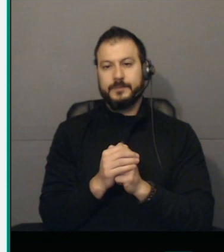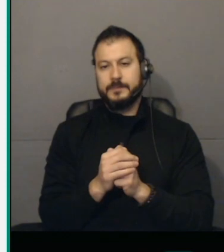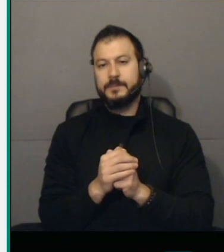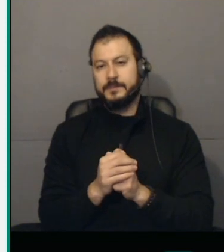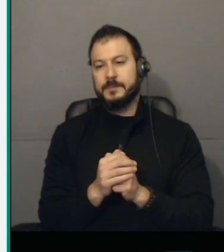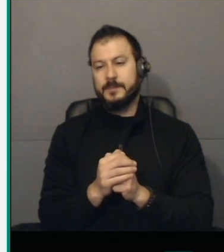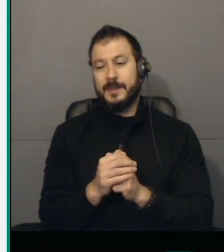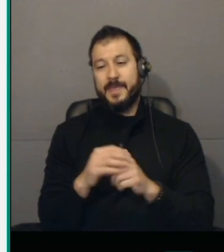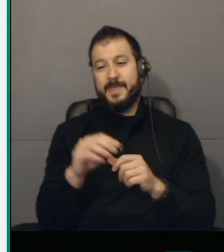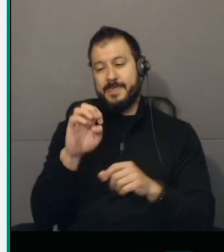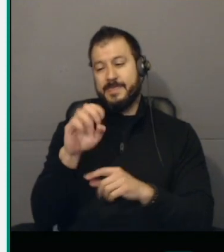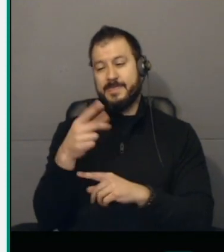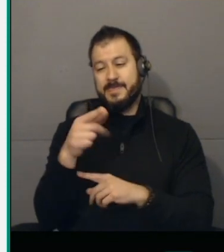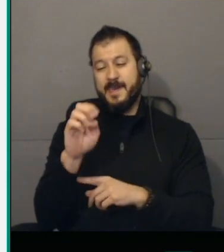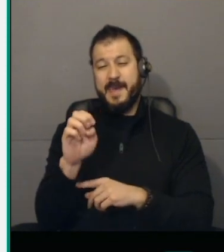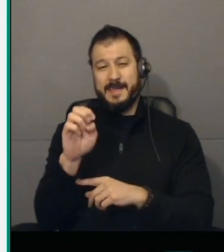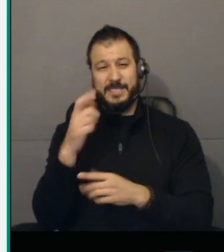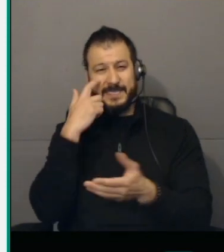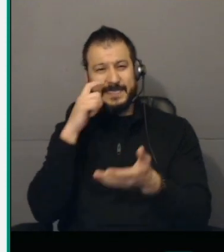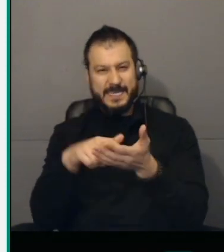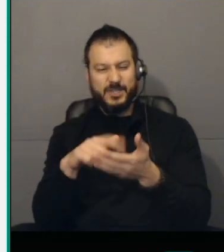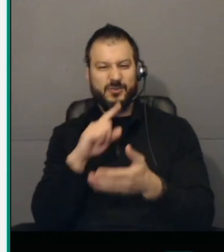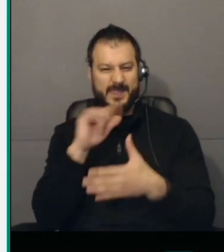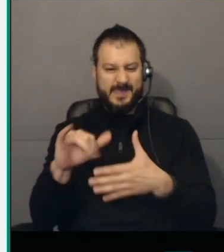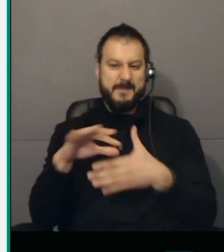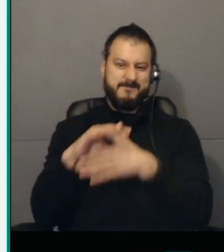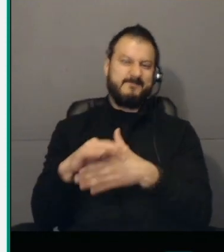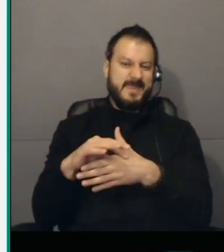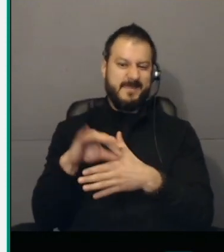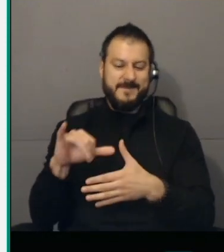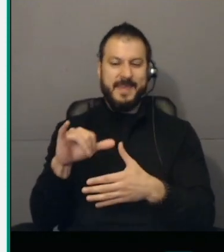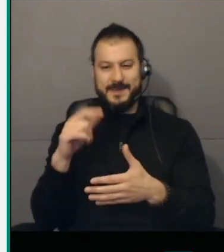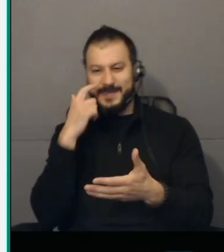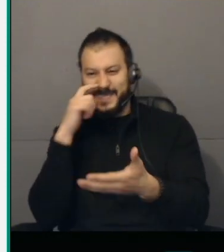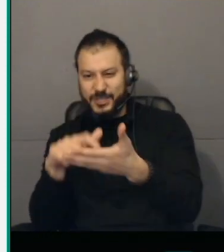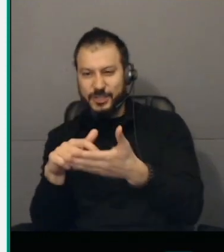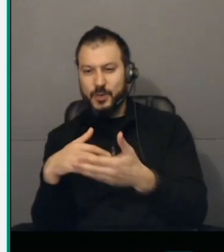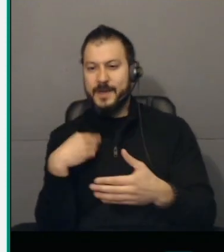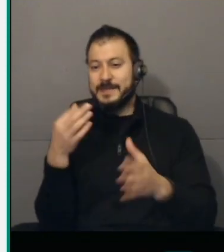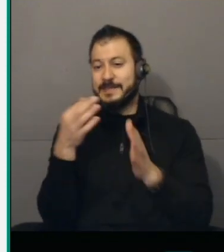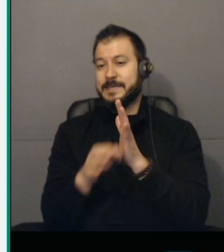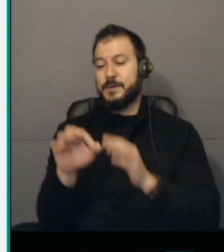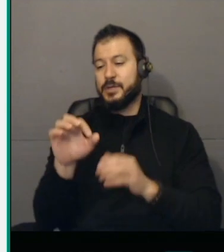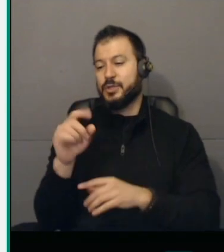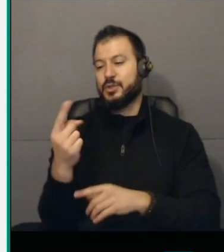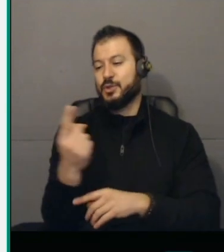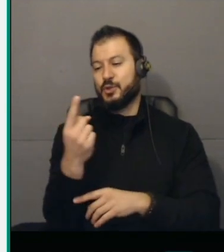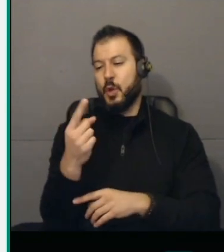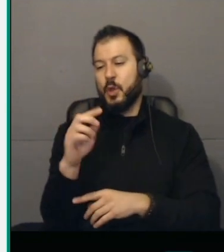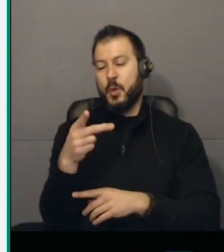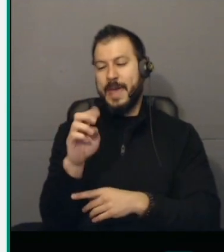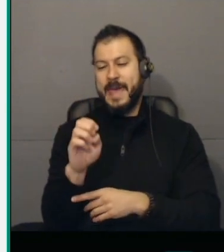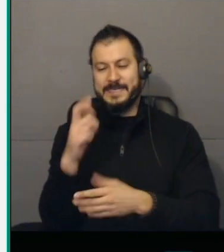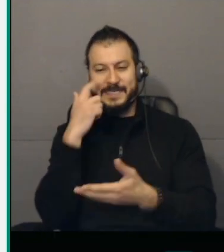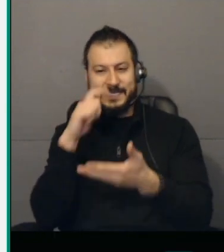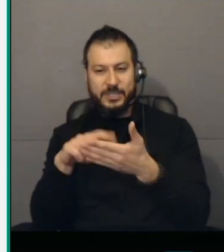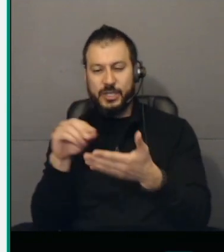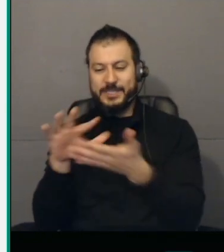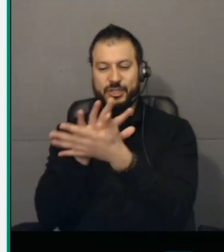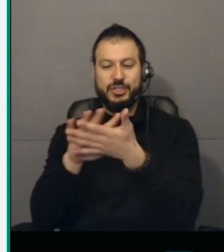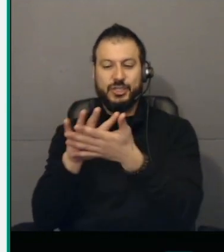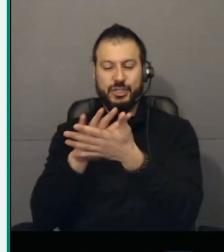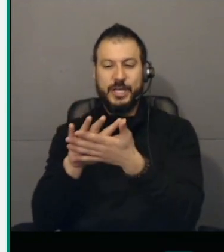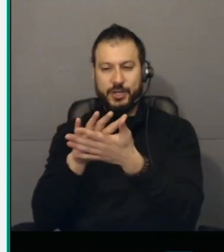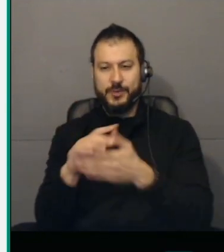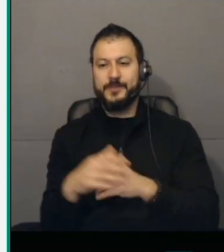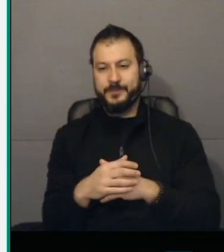The edge detection is really the meat of a Vrs implementation. We implemented a simple Sobel edge detection filter in a compute shader. We map